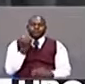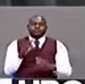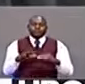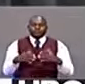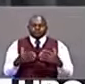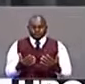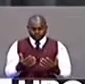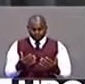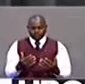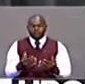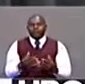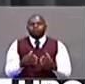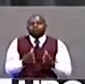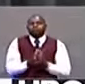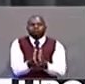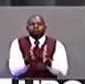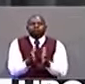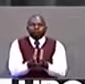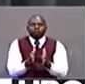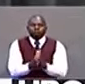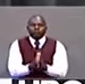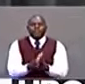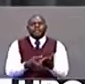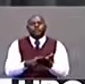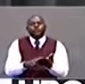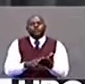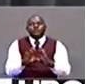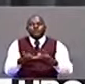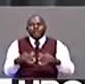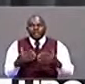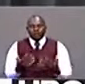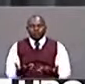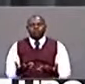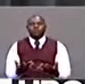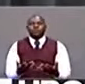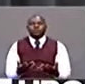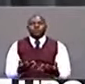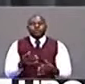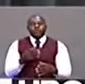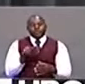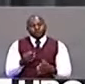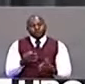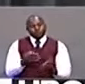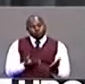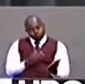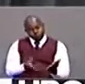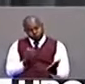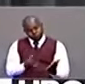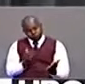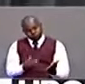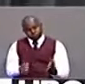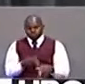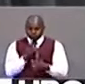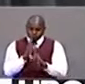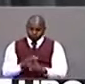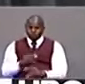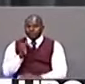then interpretation and application. And when you read through, right, Honorable